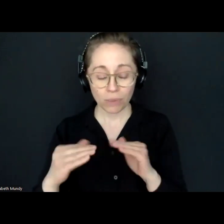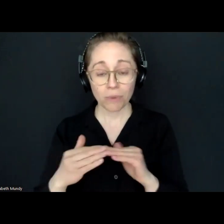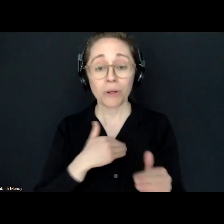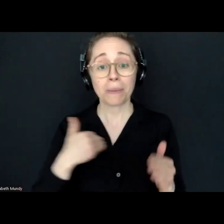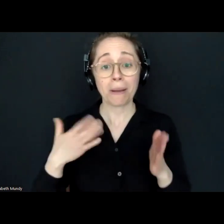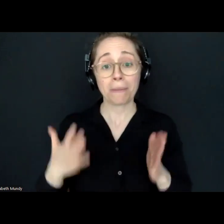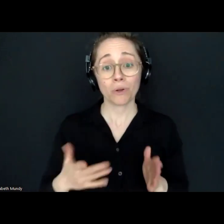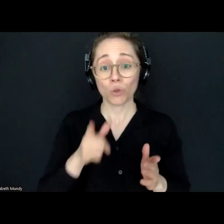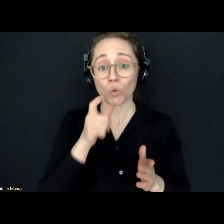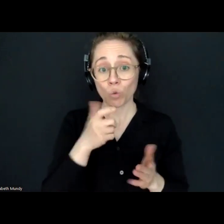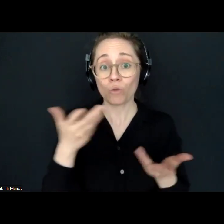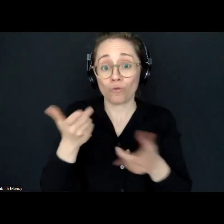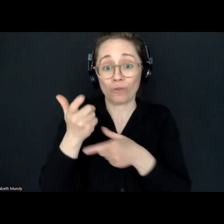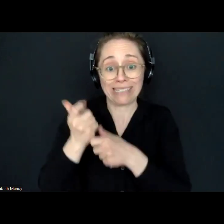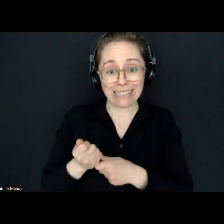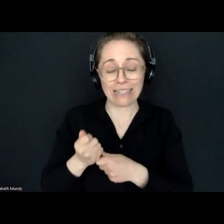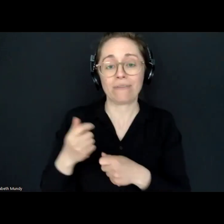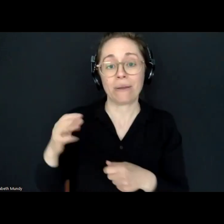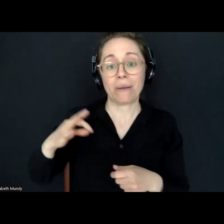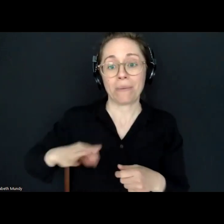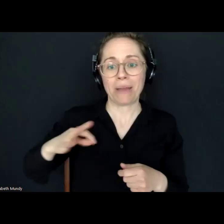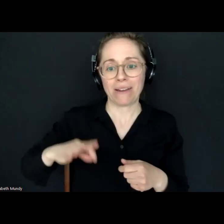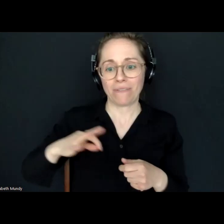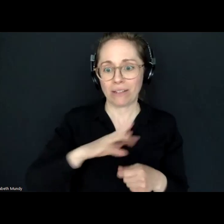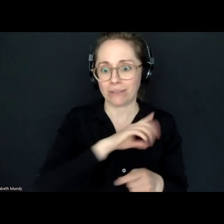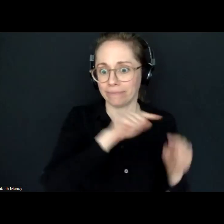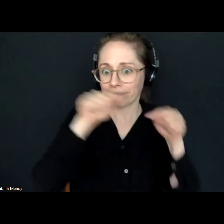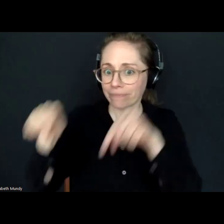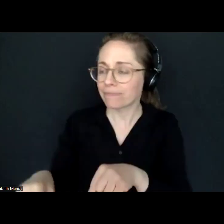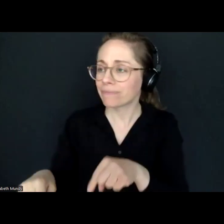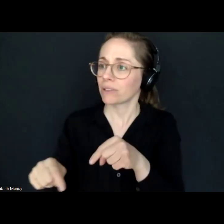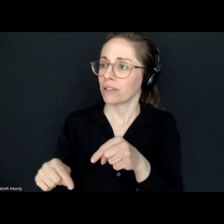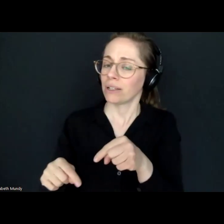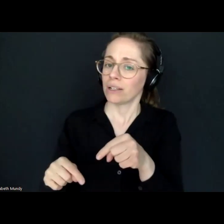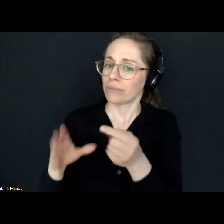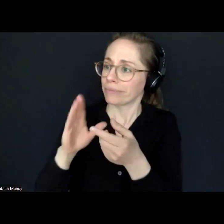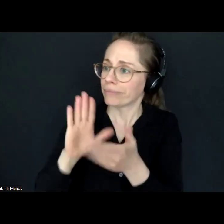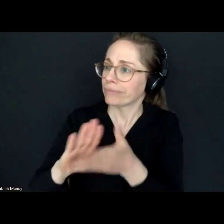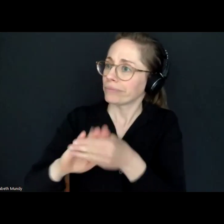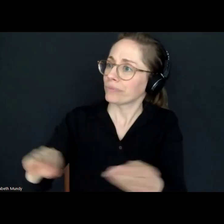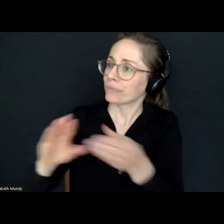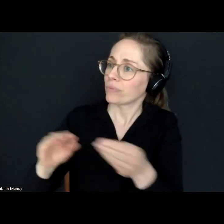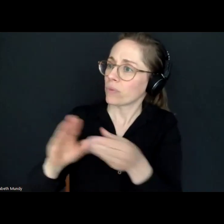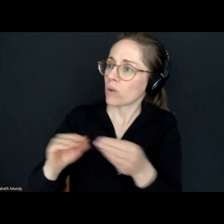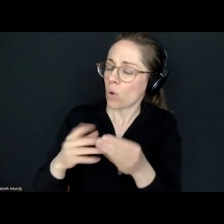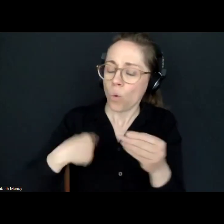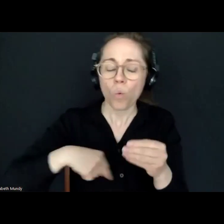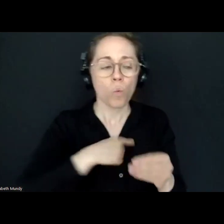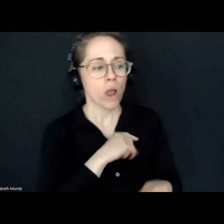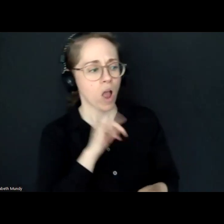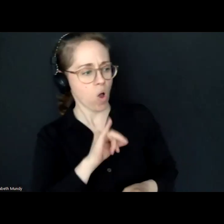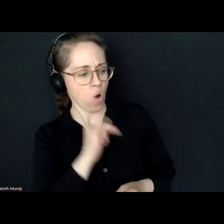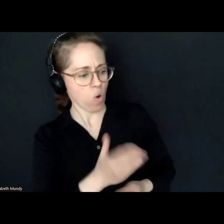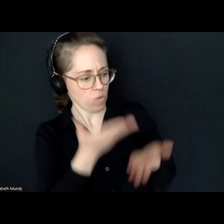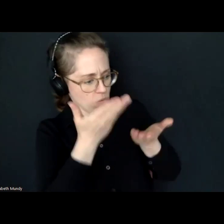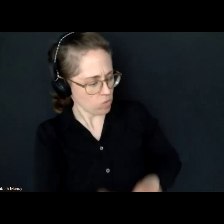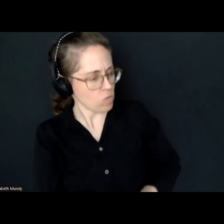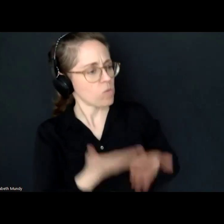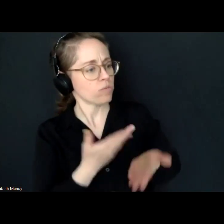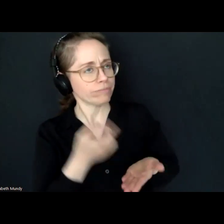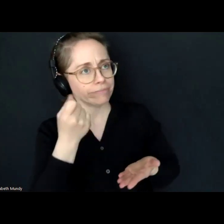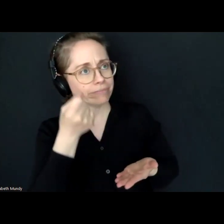and provide their story to really humanize the work that we all do and give us that perspective. I think